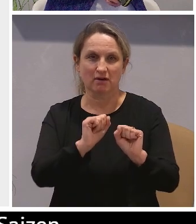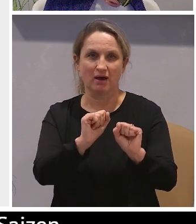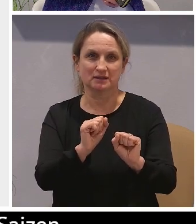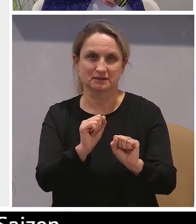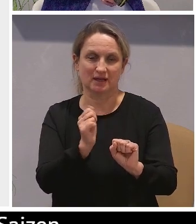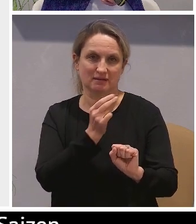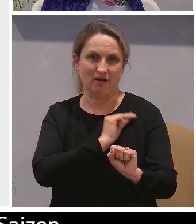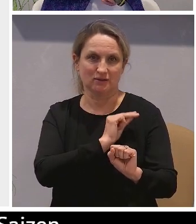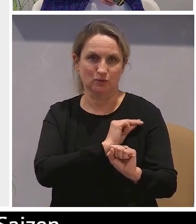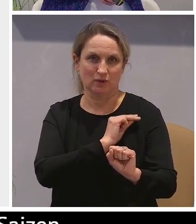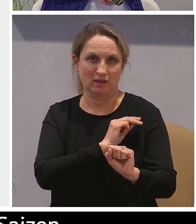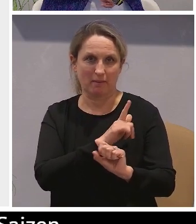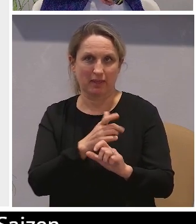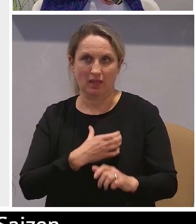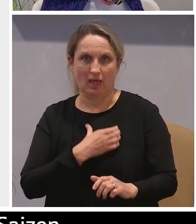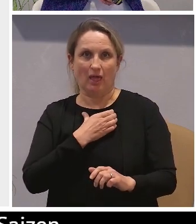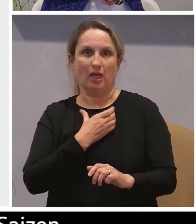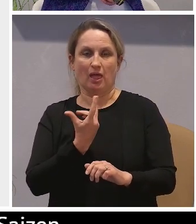they are fun to use.